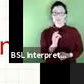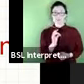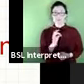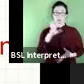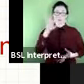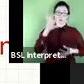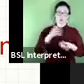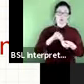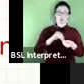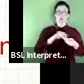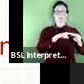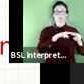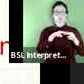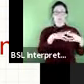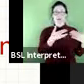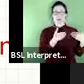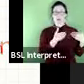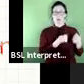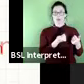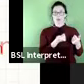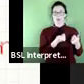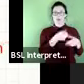total family wealth.